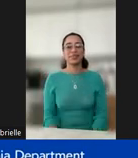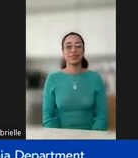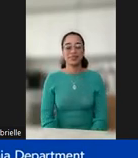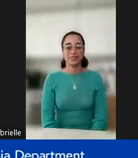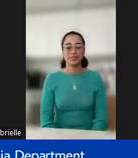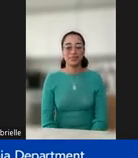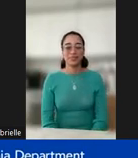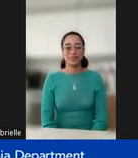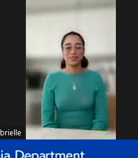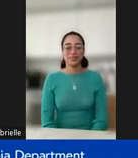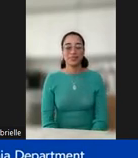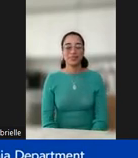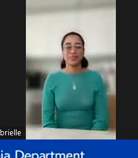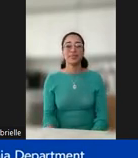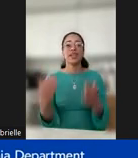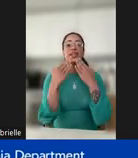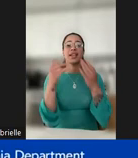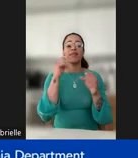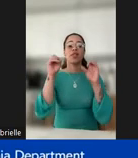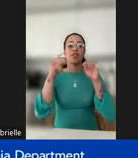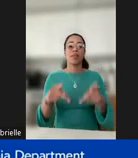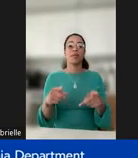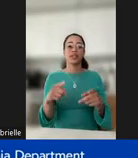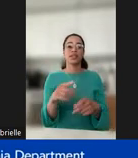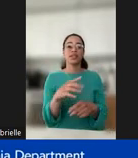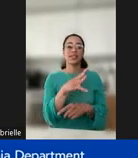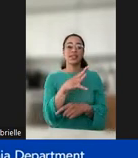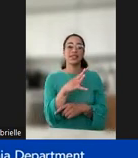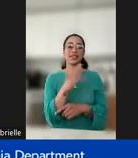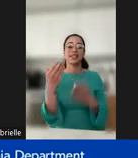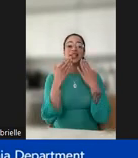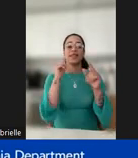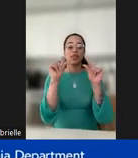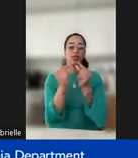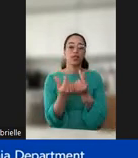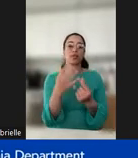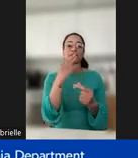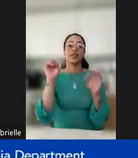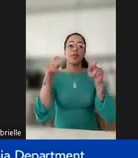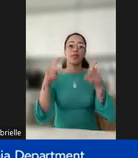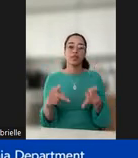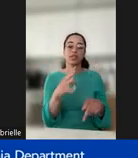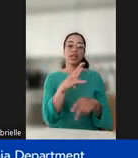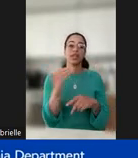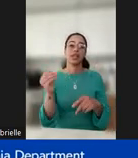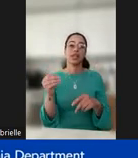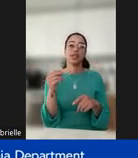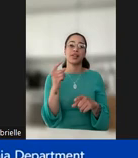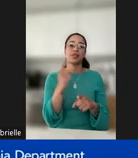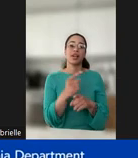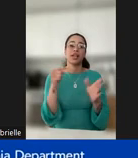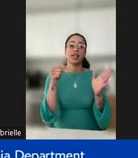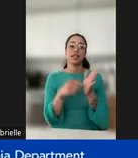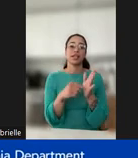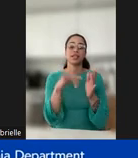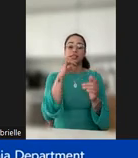Thank you, Marina. Thank you for the opportunity. Also, thank you for the groups to give the opportunity. And right, this is Sang,